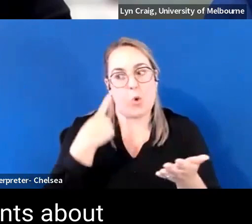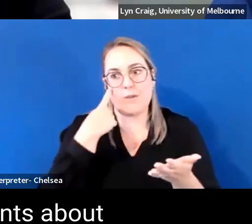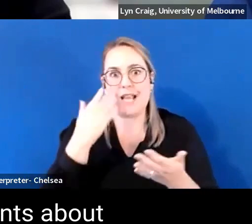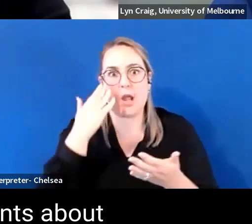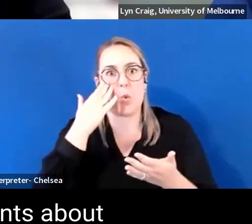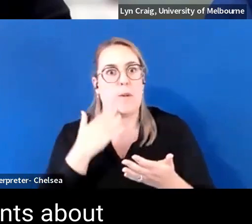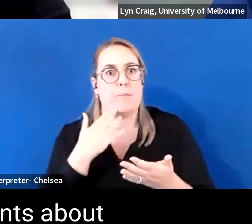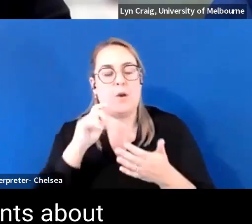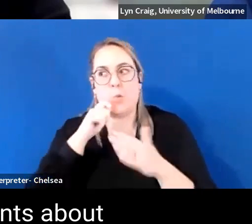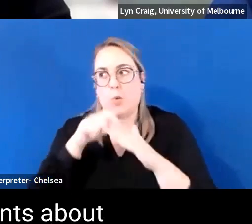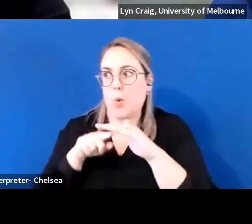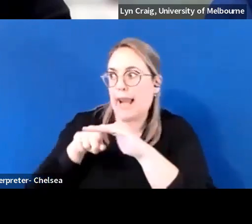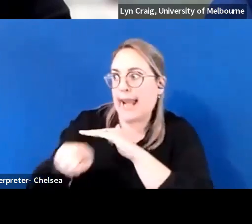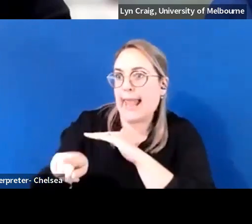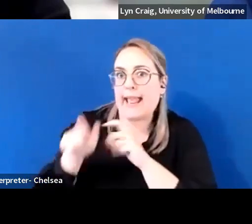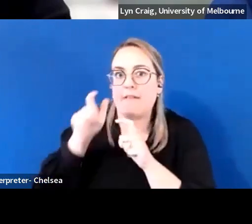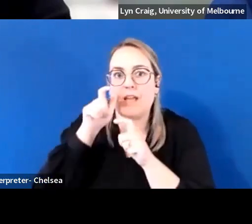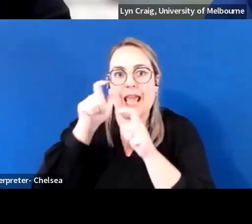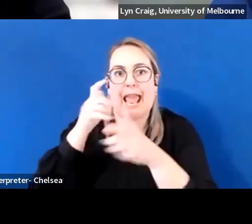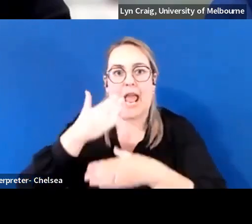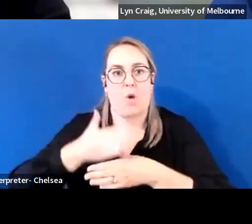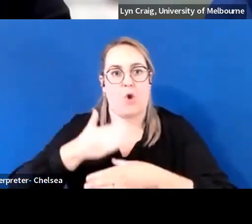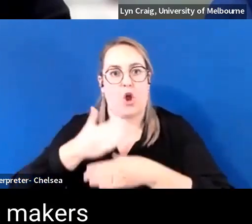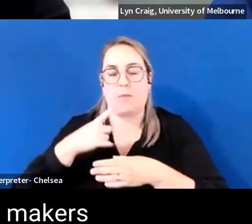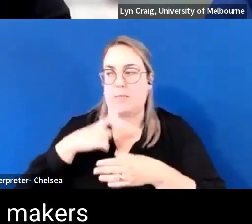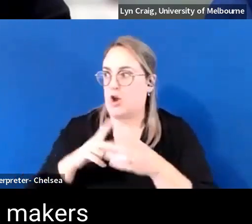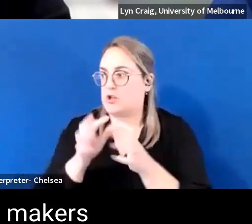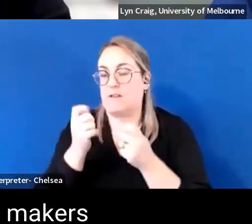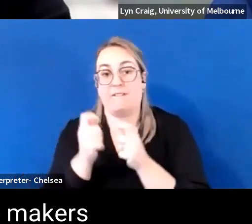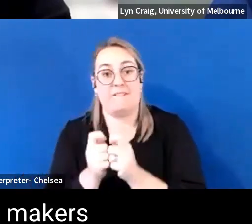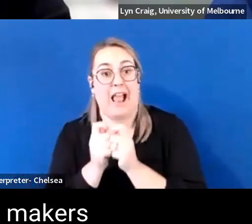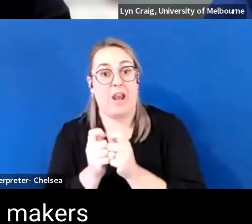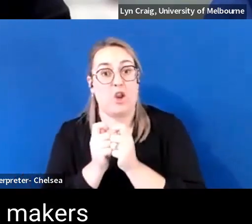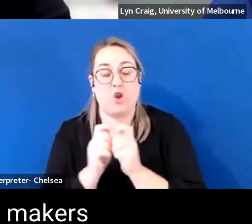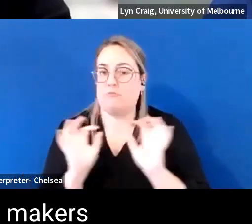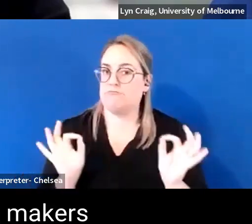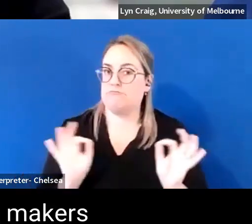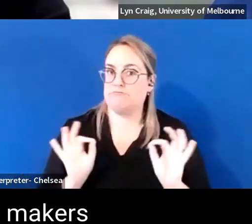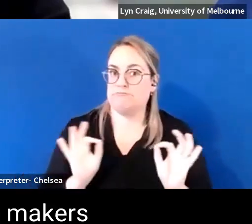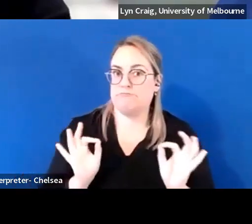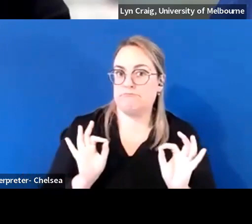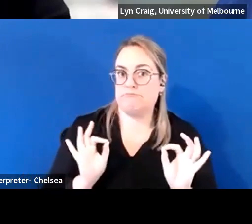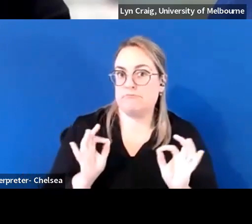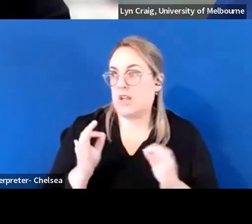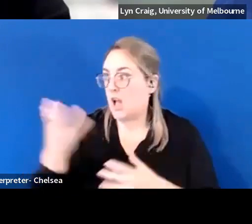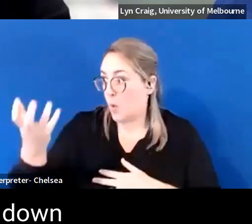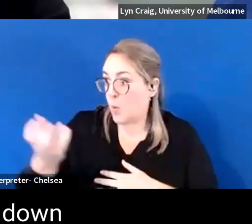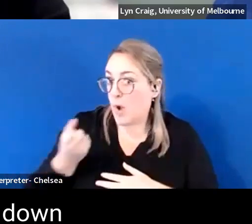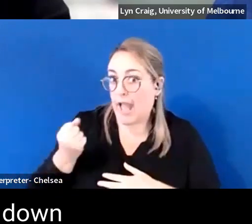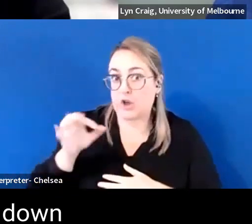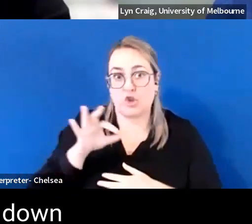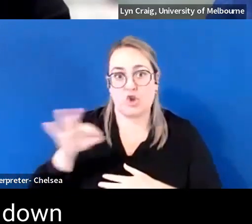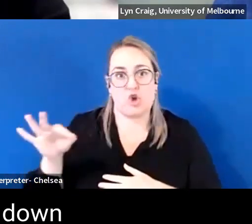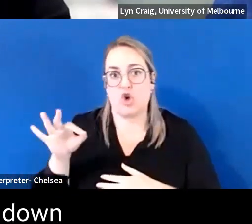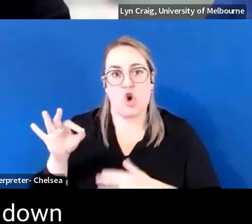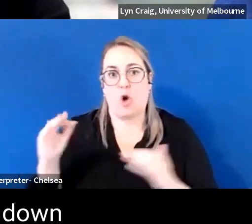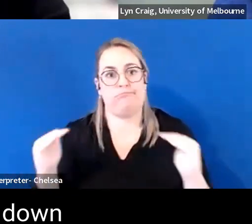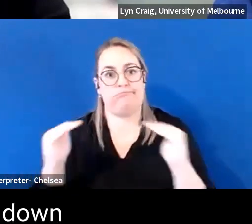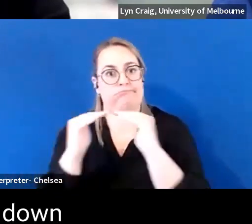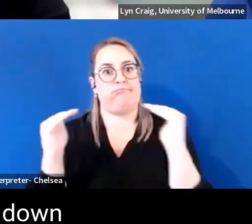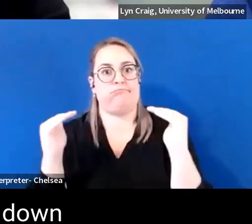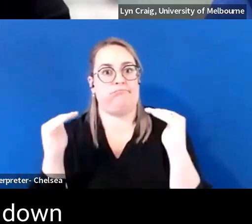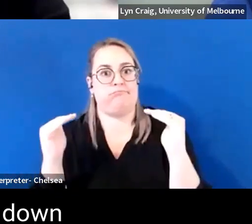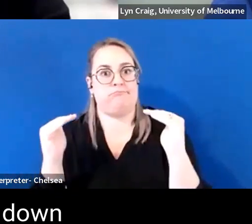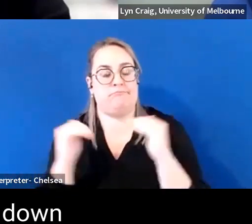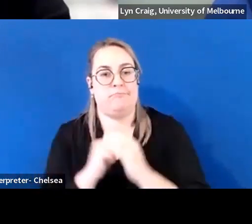arrangements about how we value their work is not taken seriously by our decision makers and policy makers. And you know, it drives